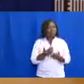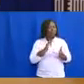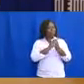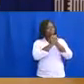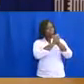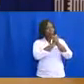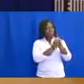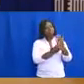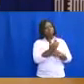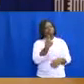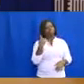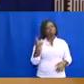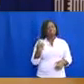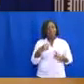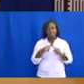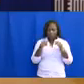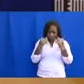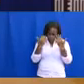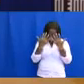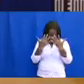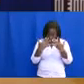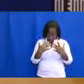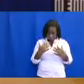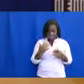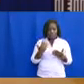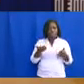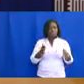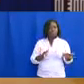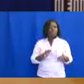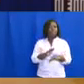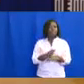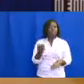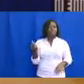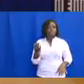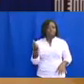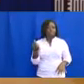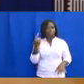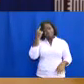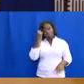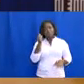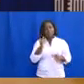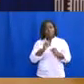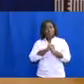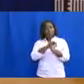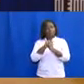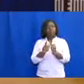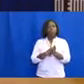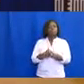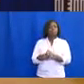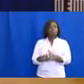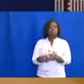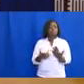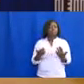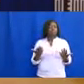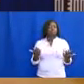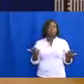and who sadly passed away on Friday as a result of a COVID-19 related death.